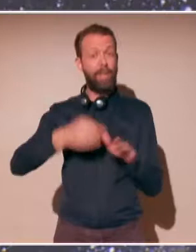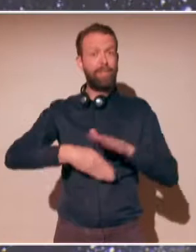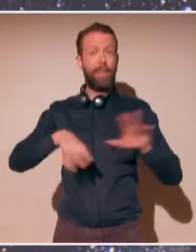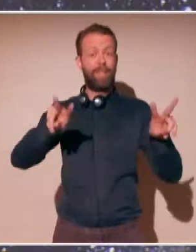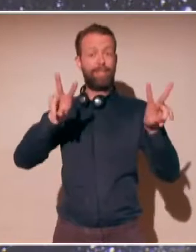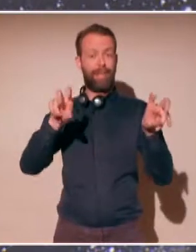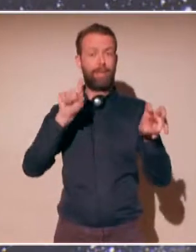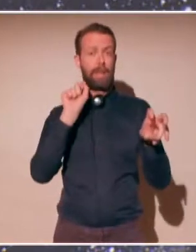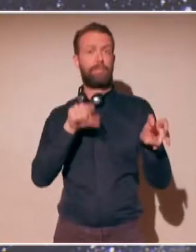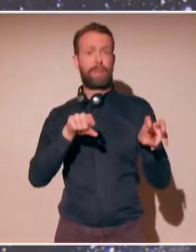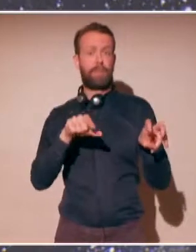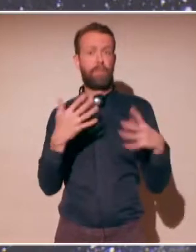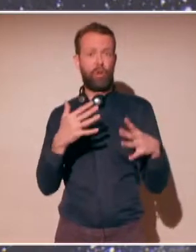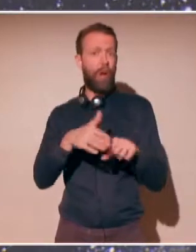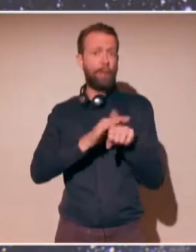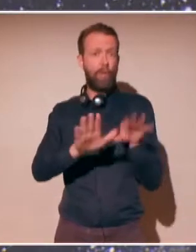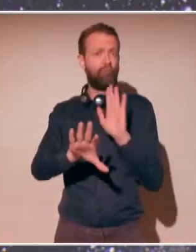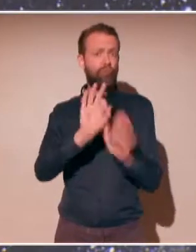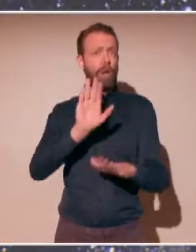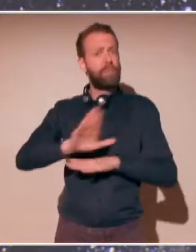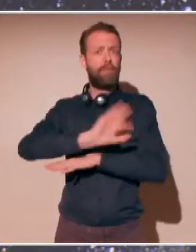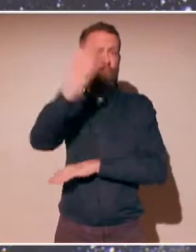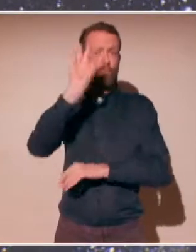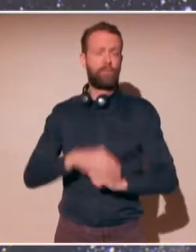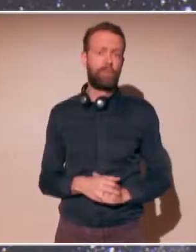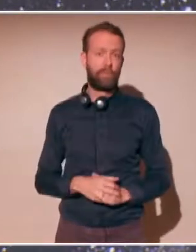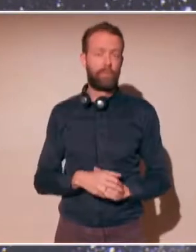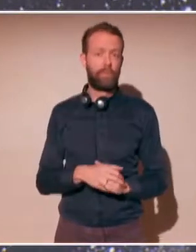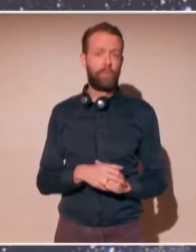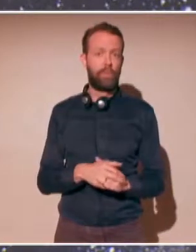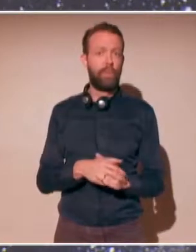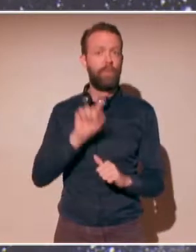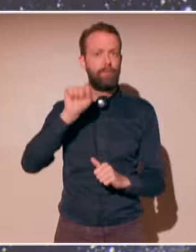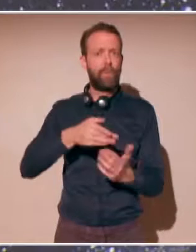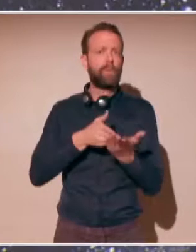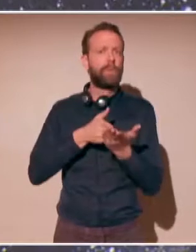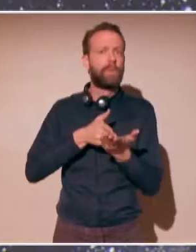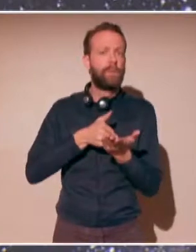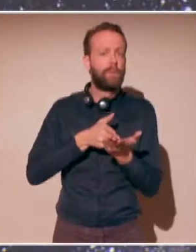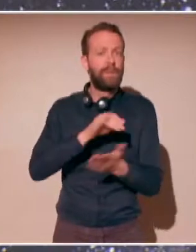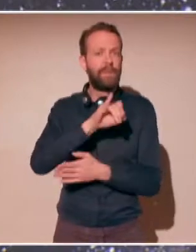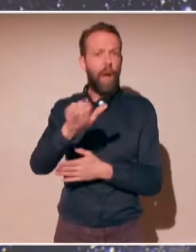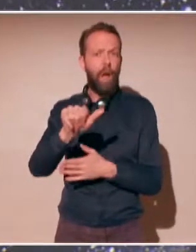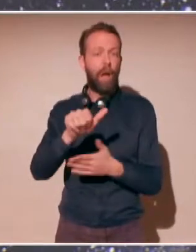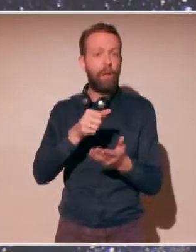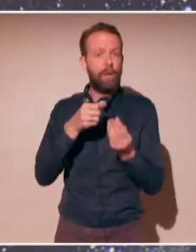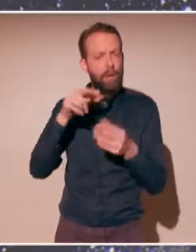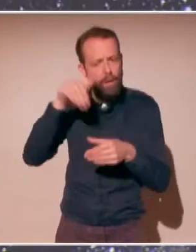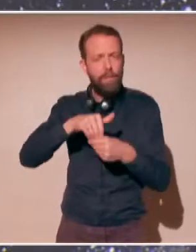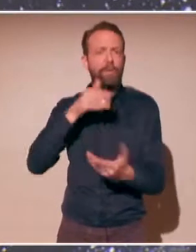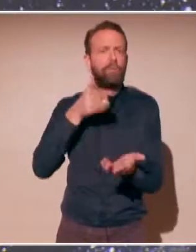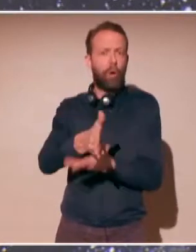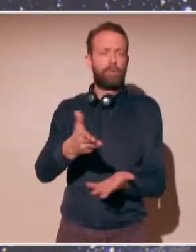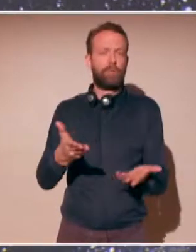clear, because you say that it's a political choice made by France, making sense out